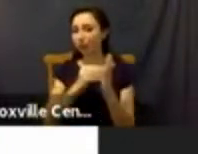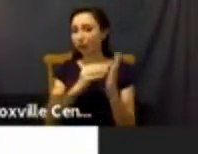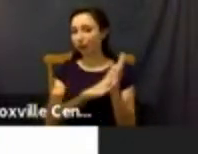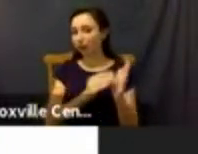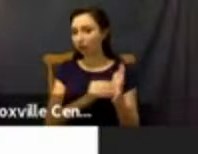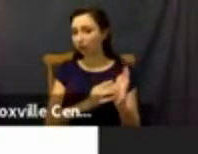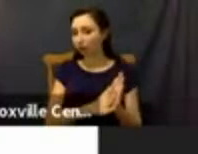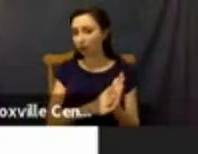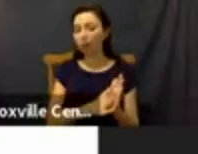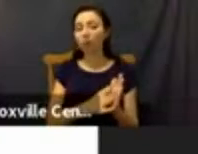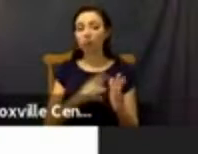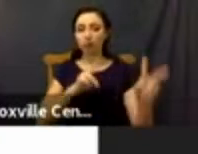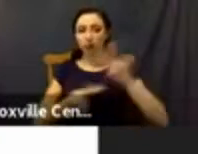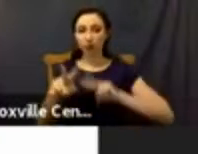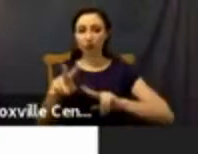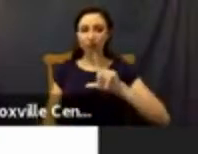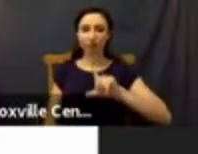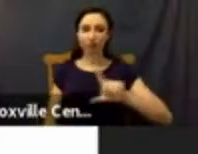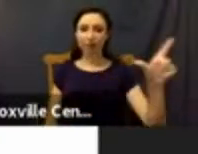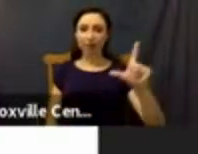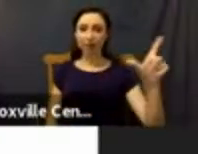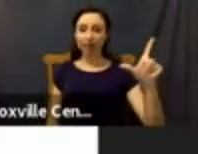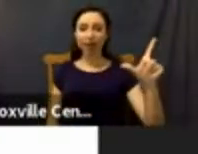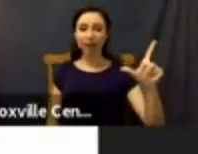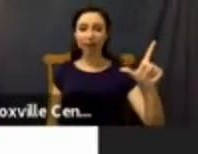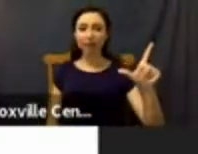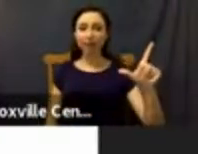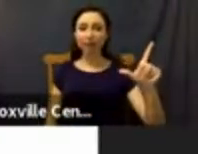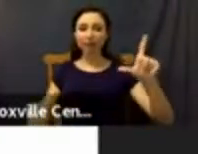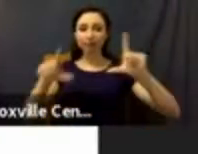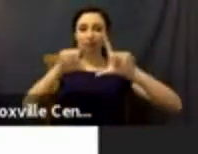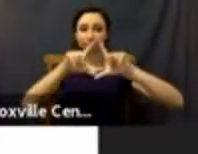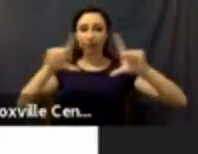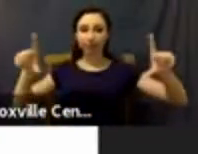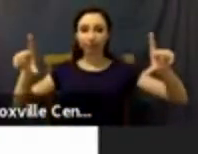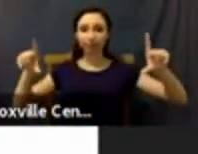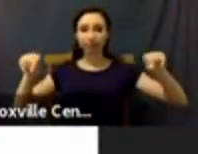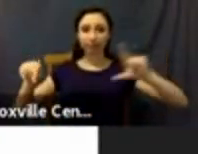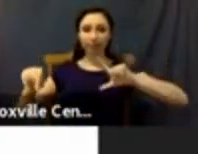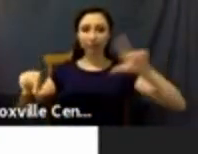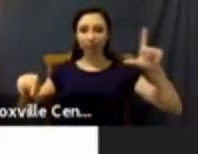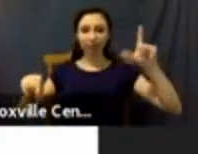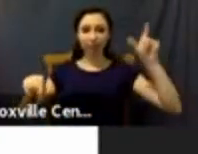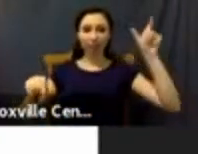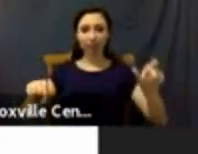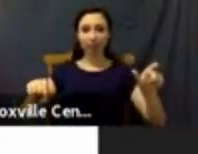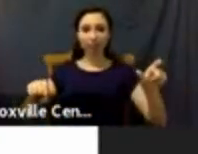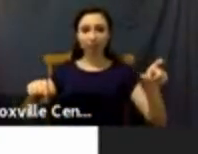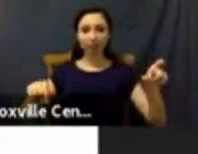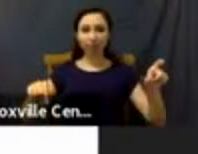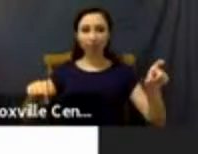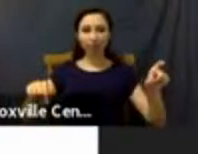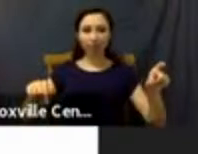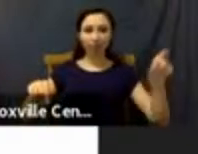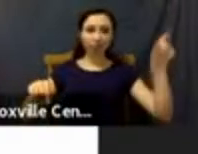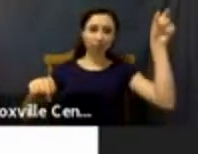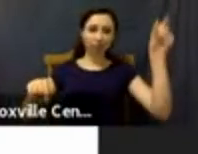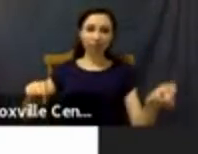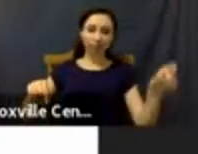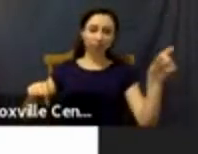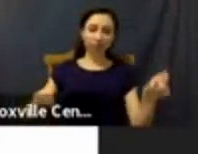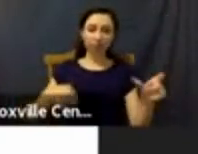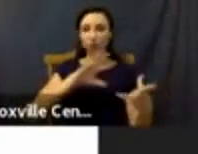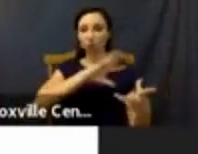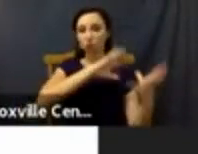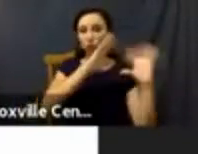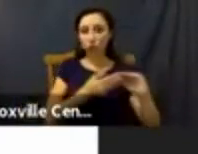at is, so on the left vertical axis is your total beds, and the or in the right vertical axis